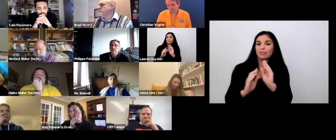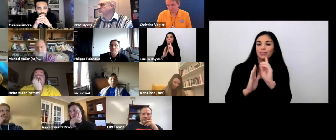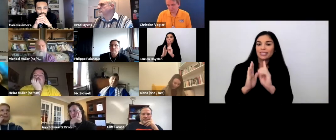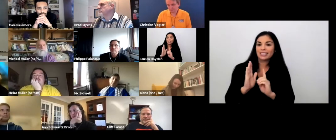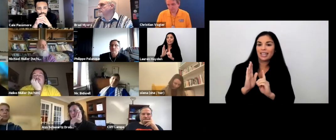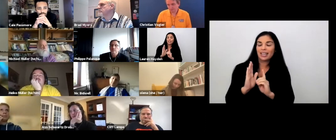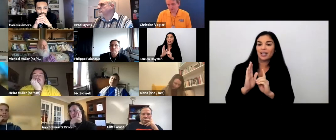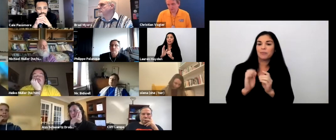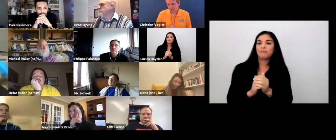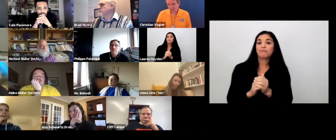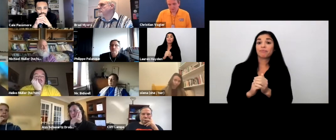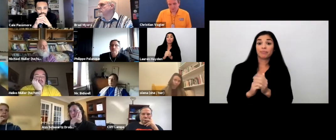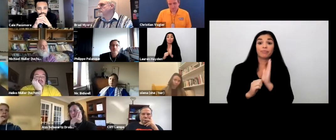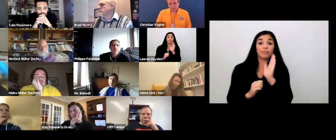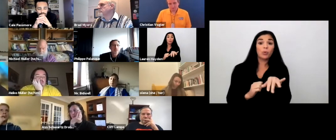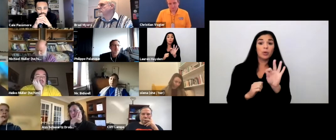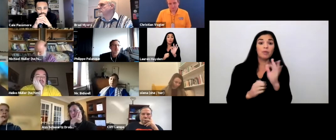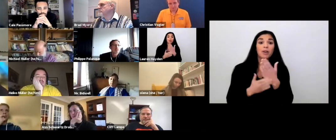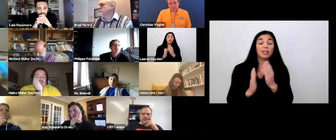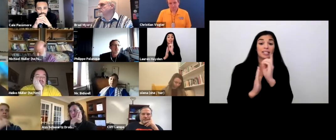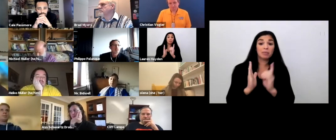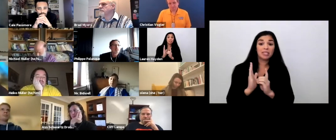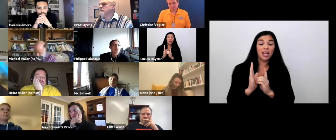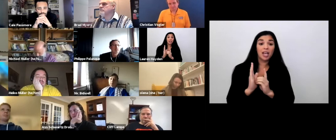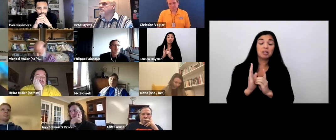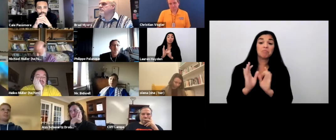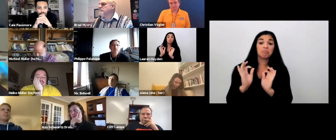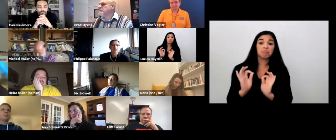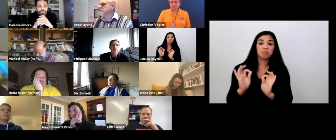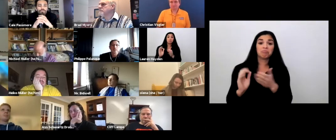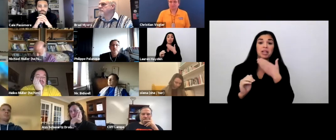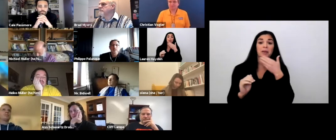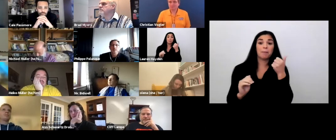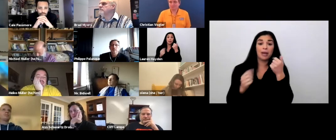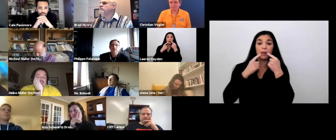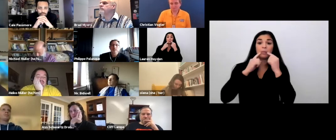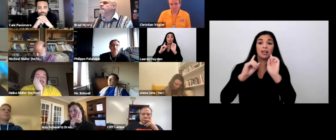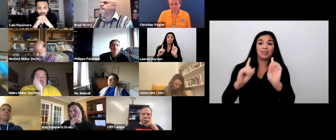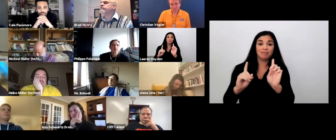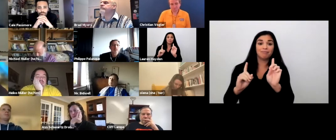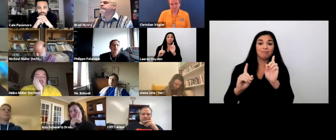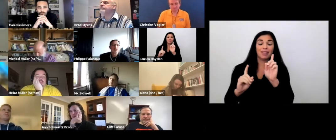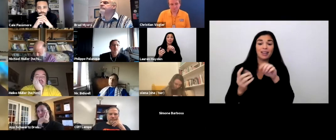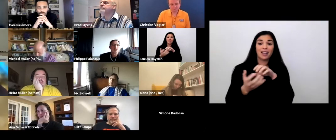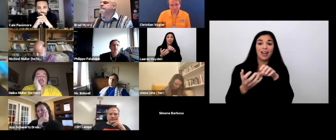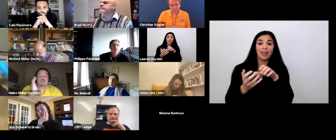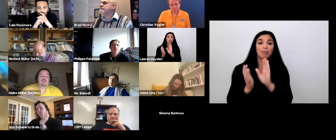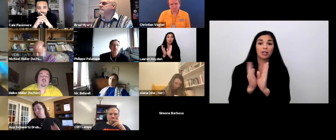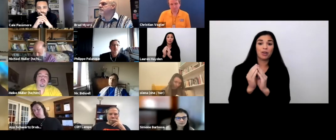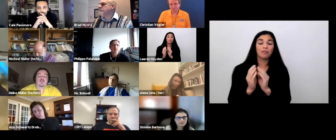we will find some designs that work better in hybrid settings also.